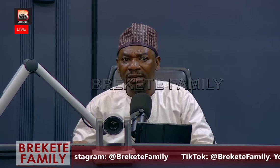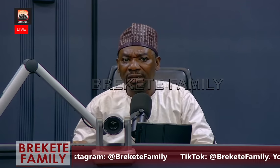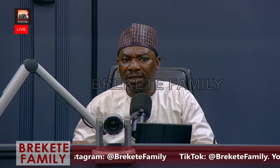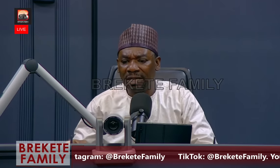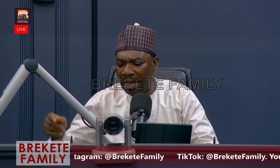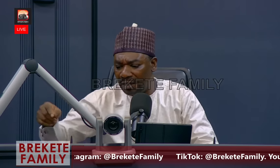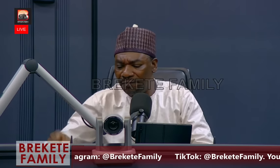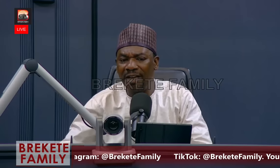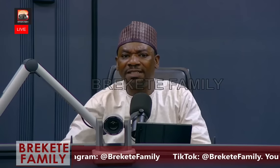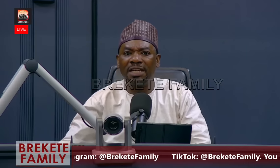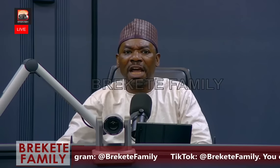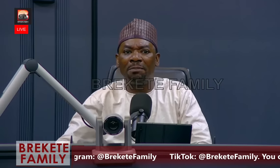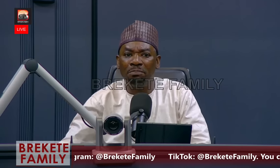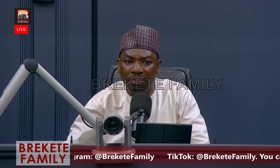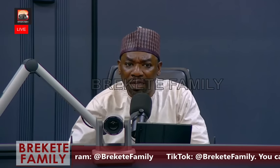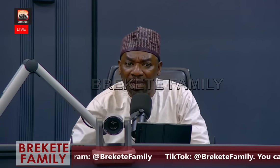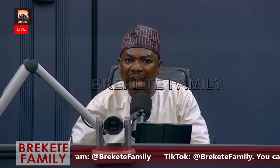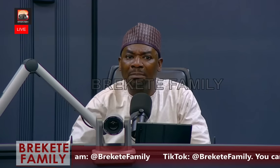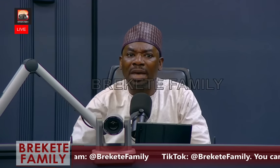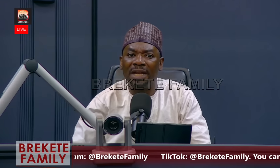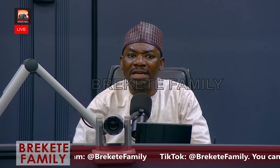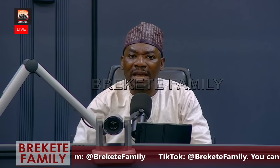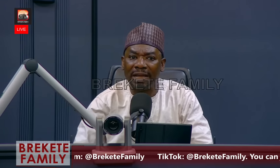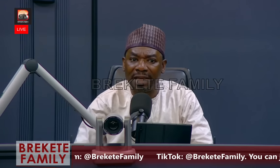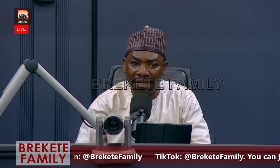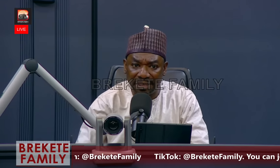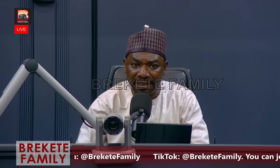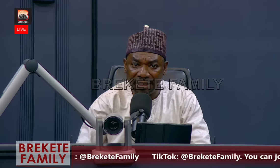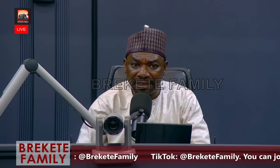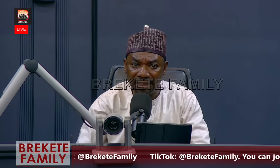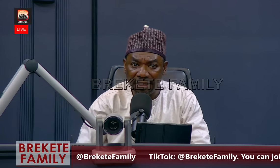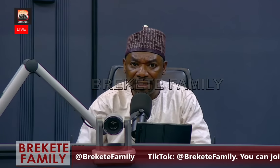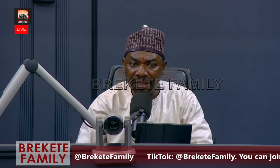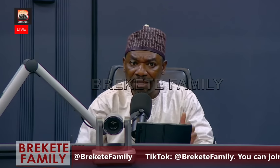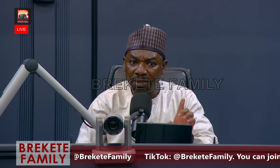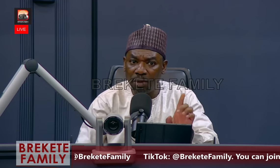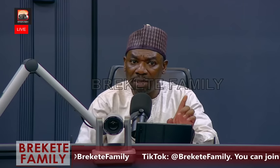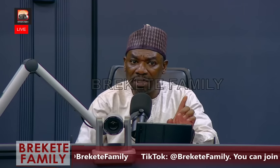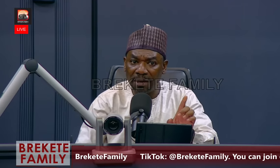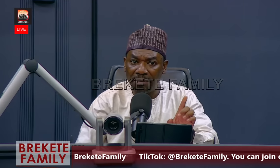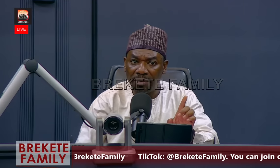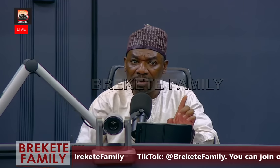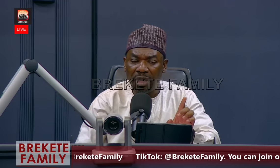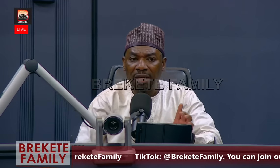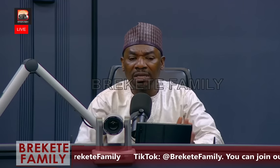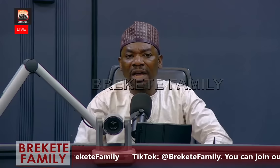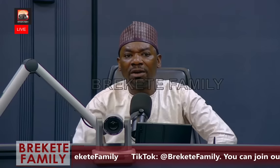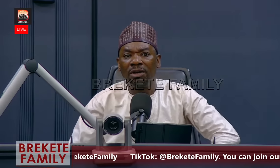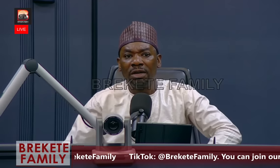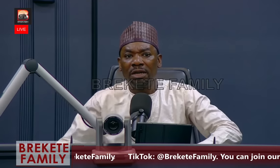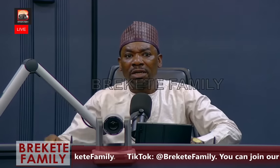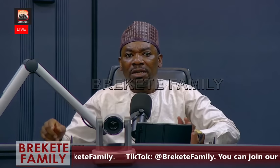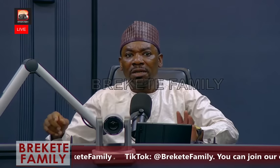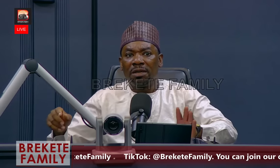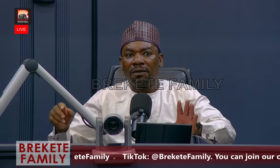defense now the fact say build a melind gate donator